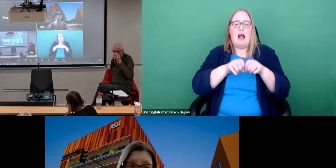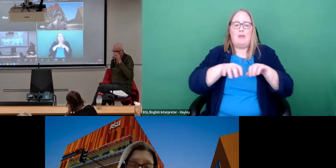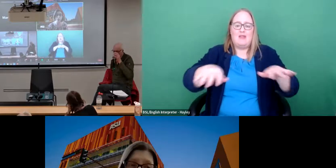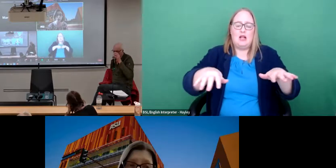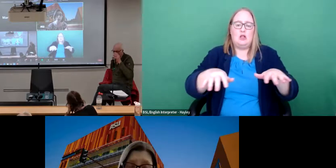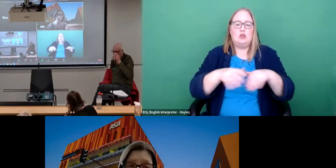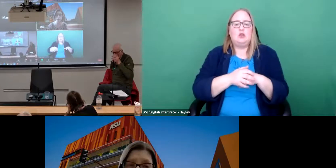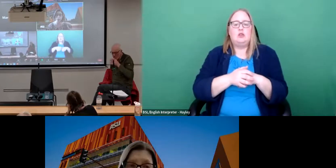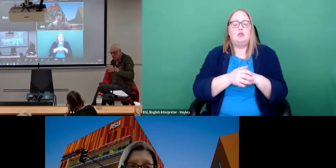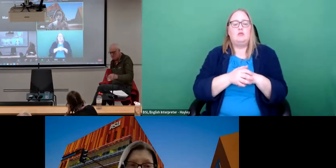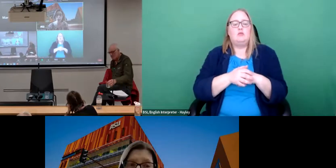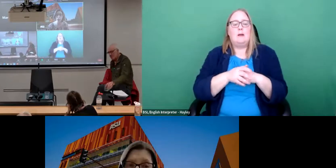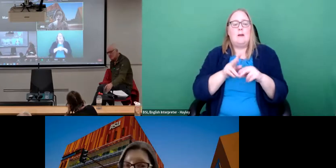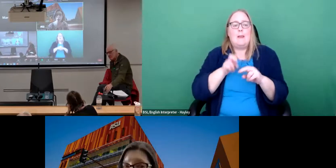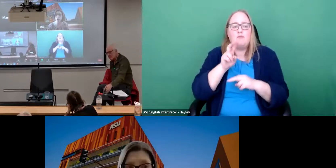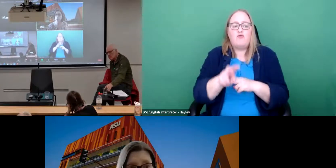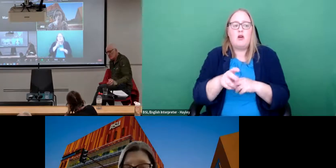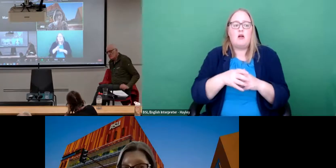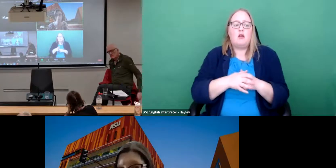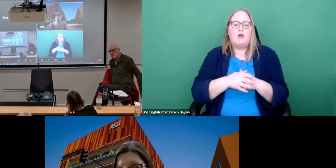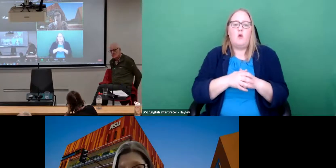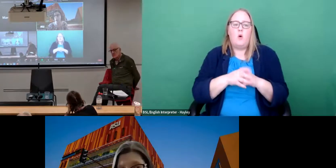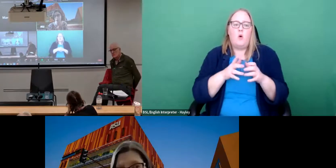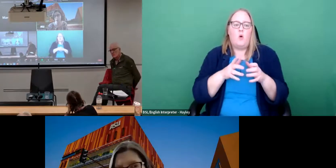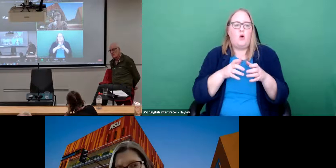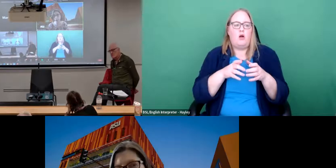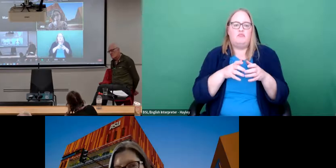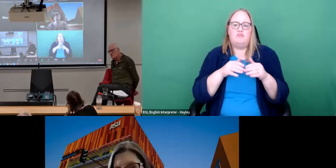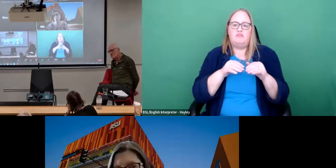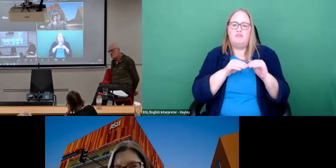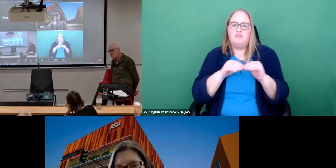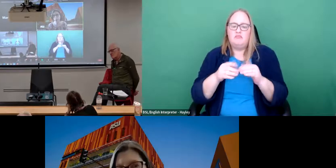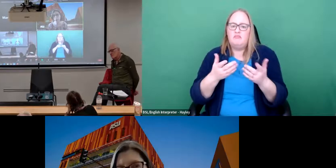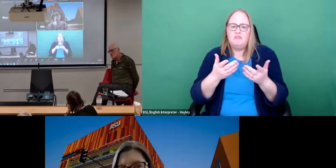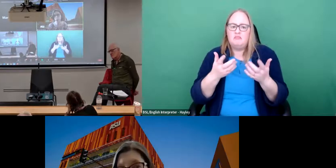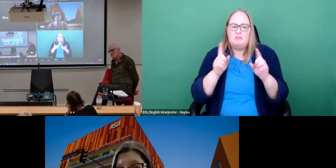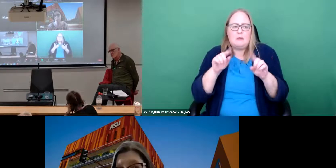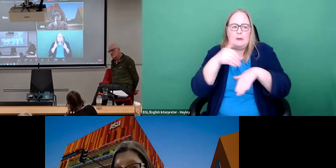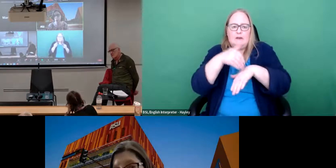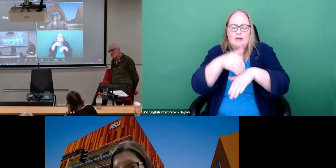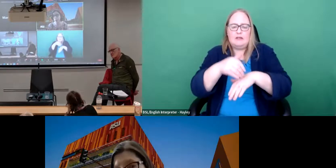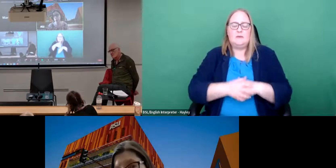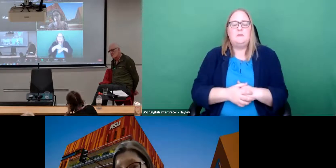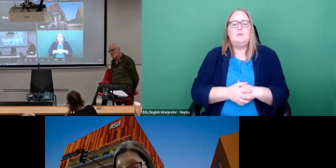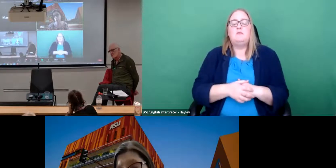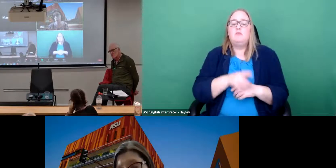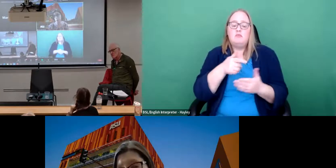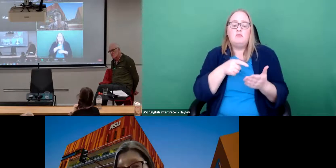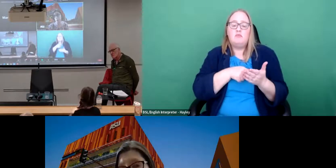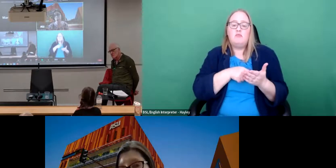the varied effects from these different areas, from economic inequalities and